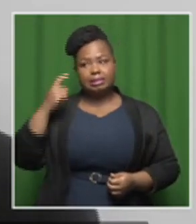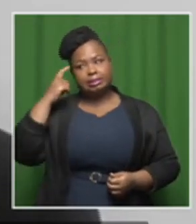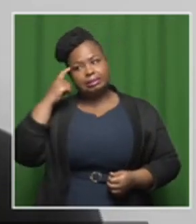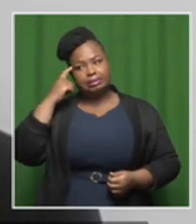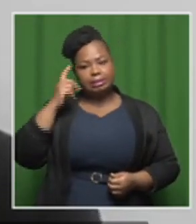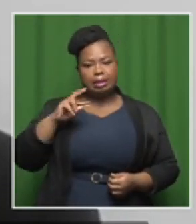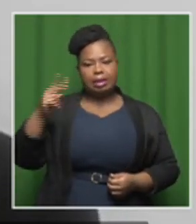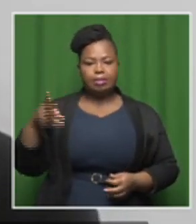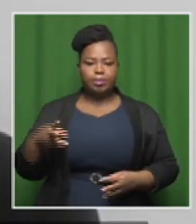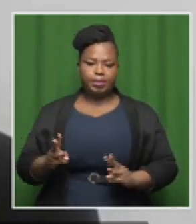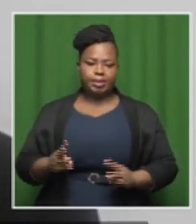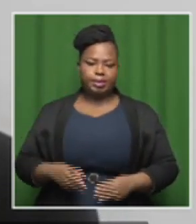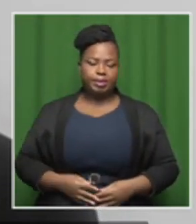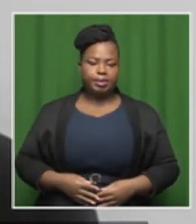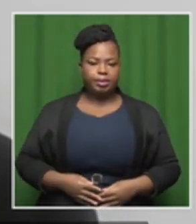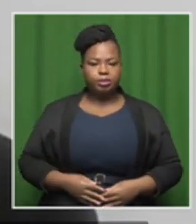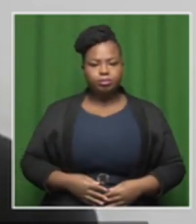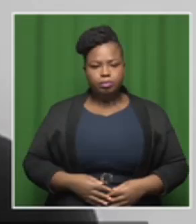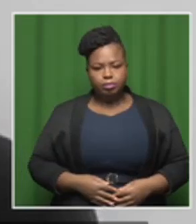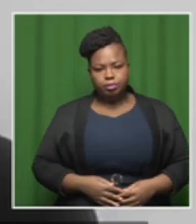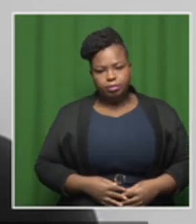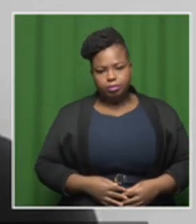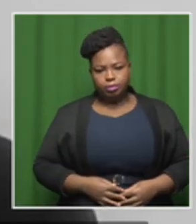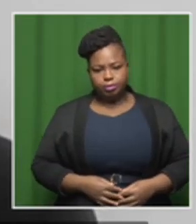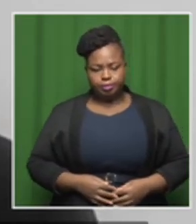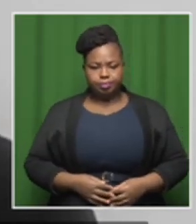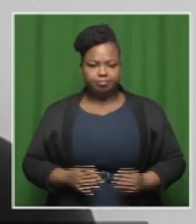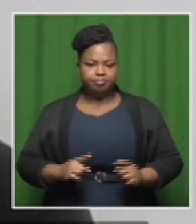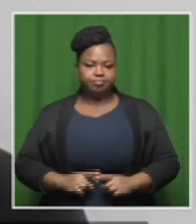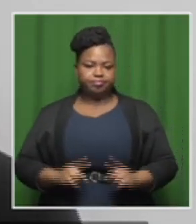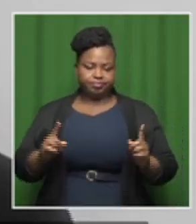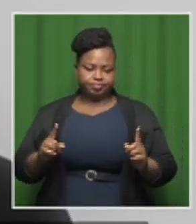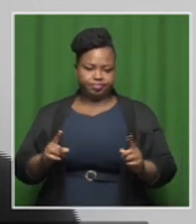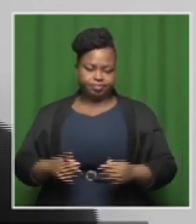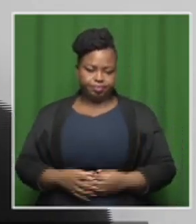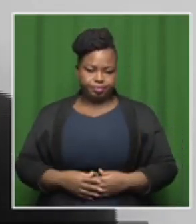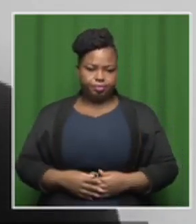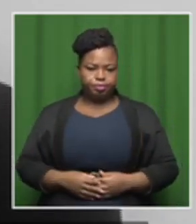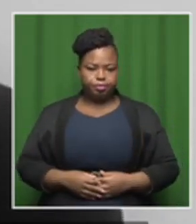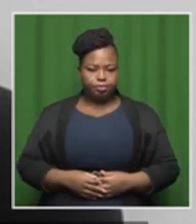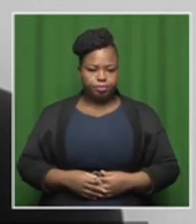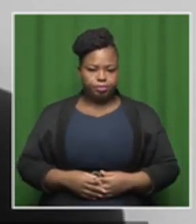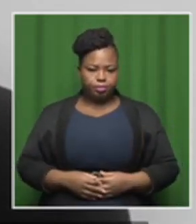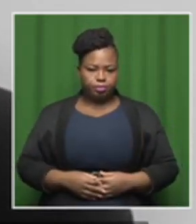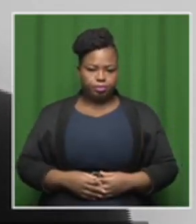plan. But the